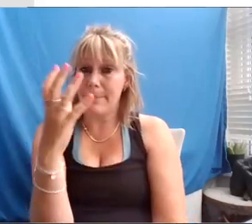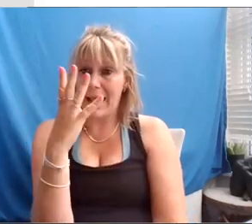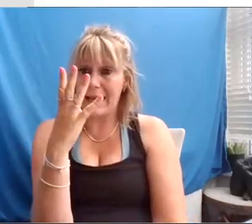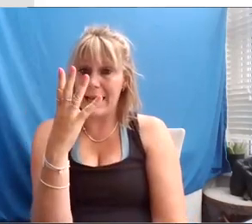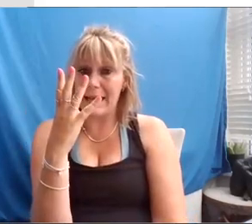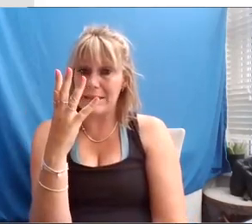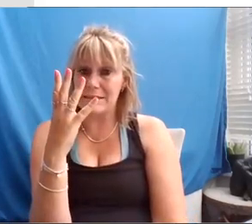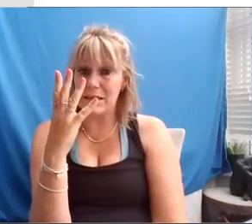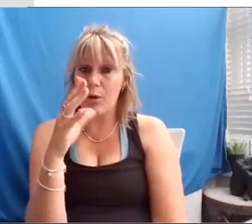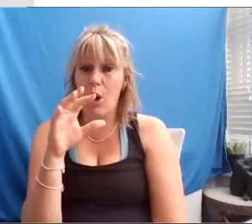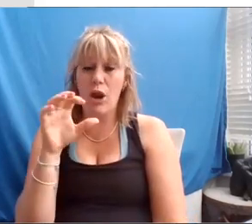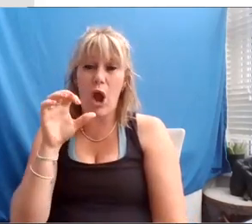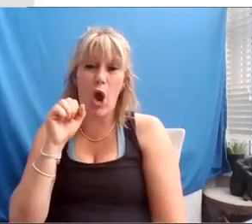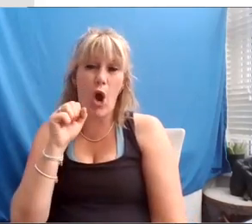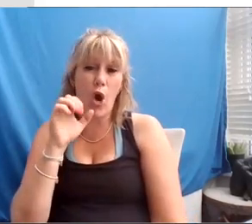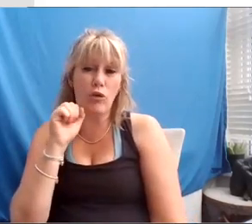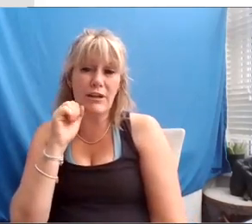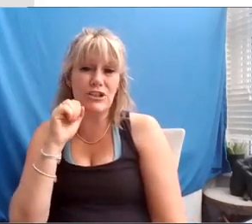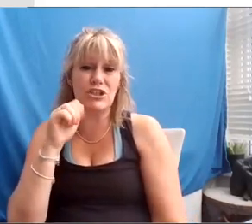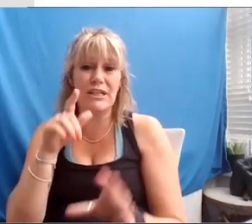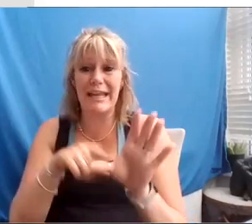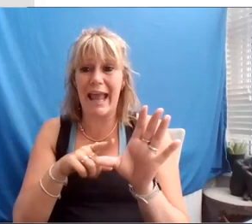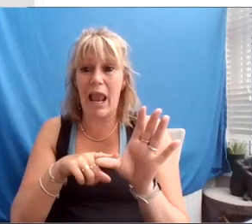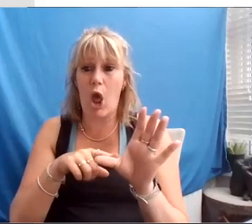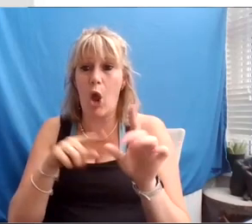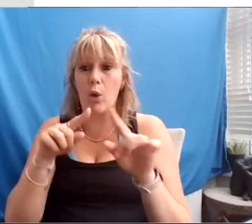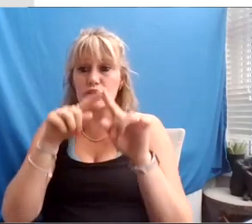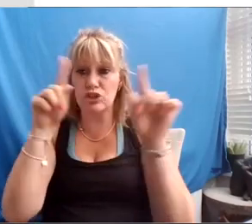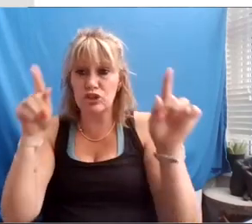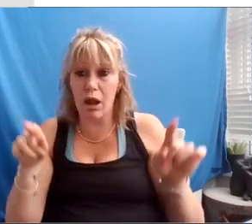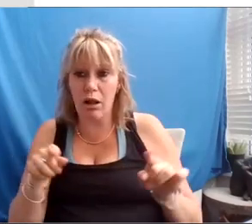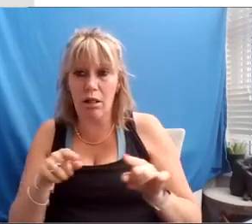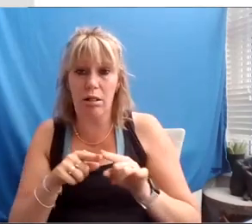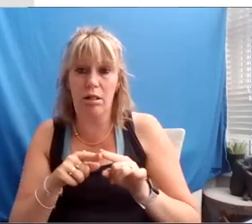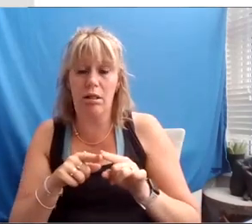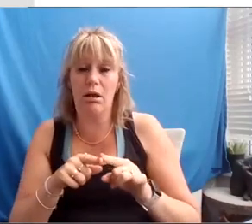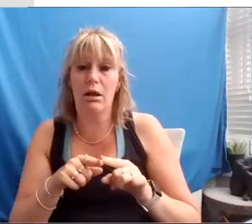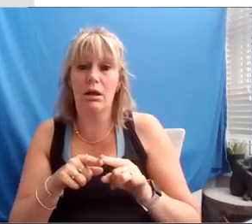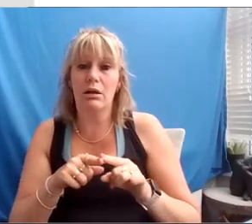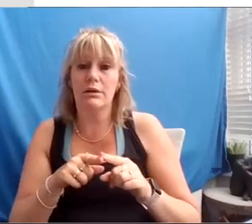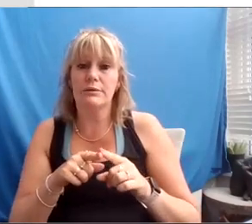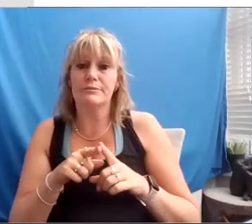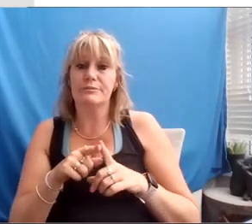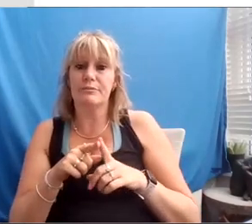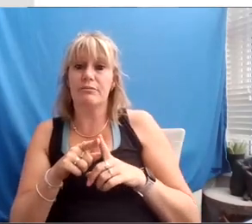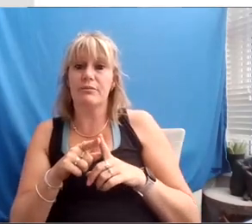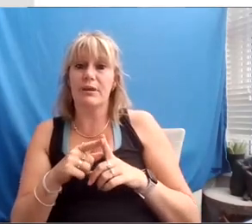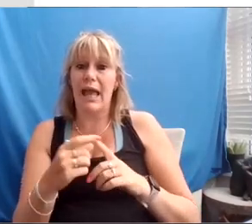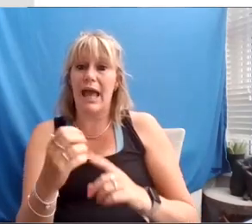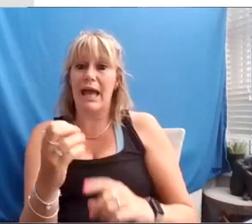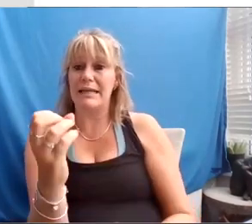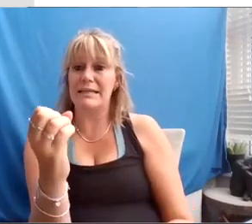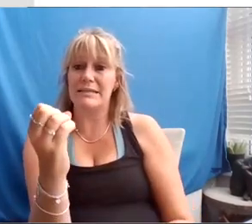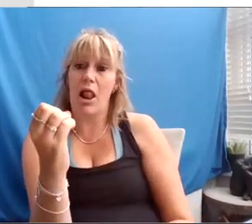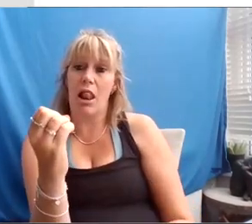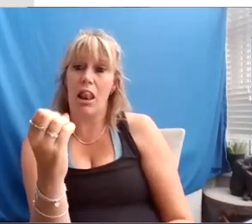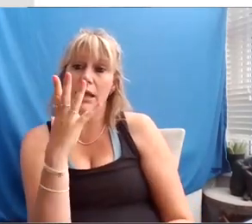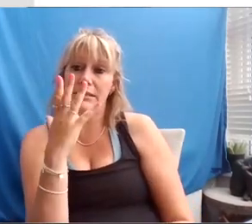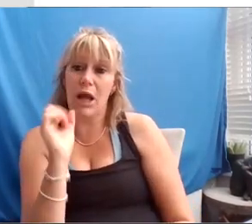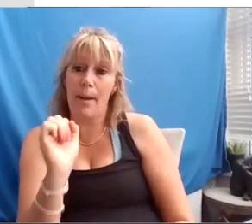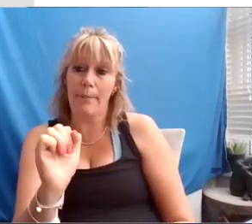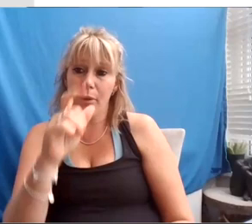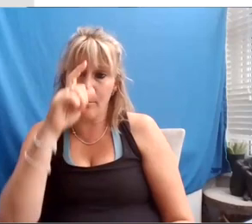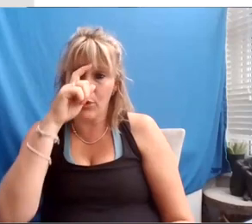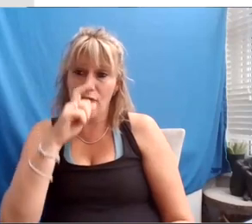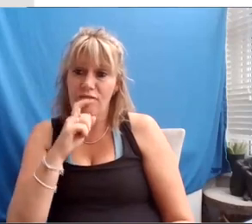sort of orangey yellow lit circle, and it's sort of lighting up the profile of his